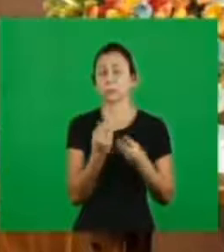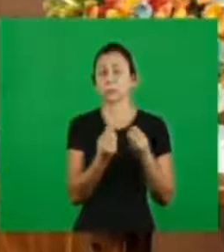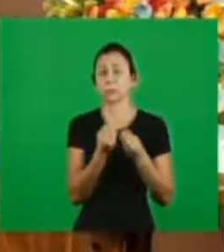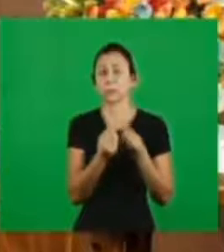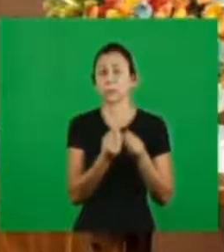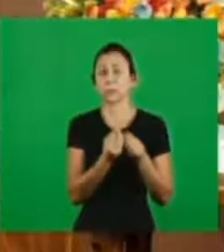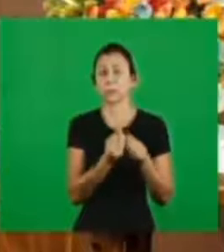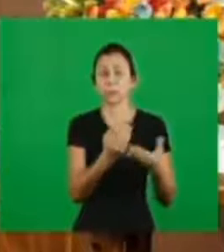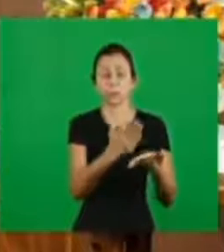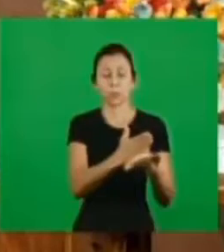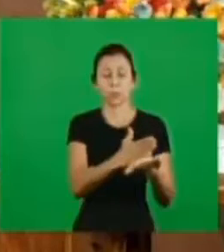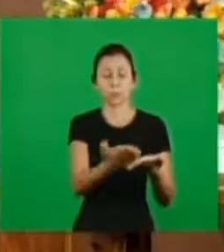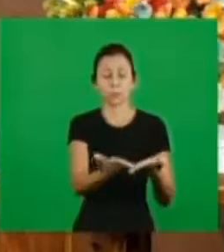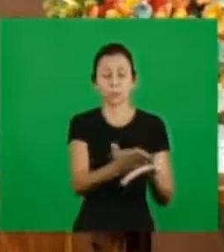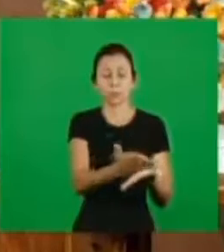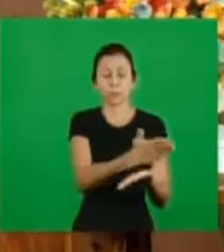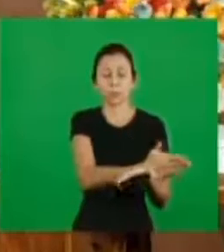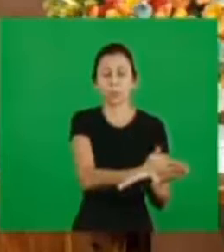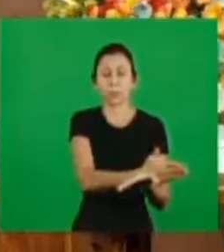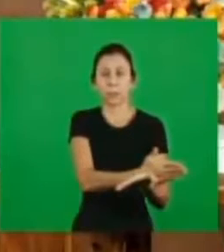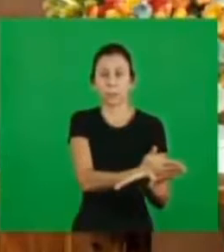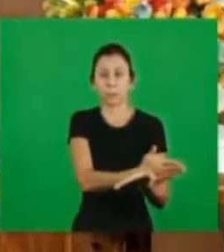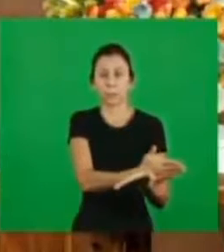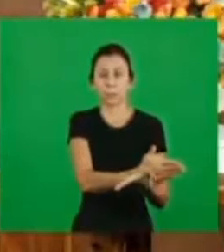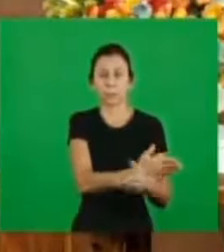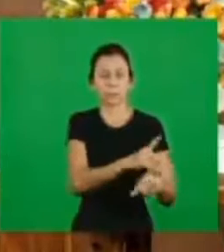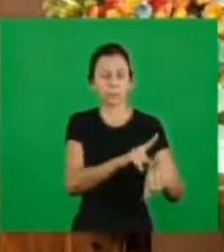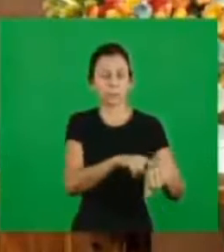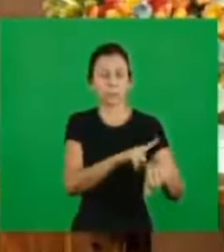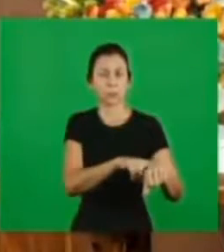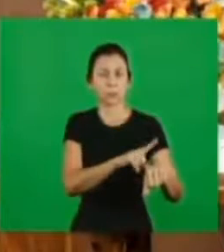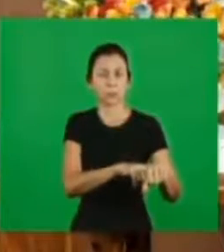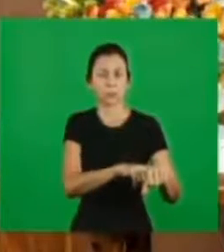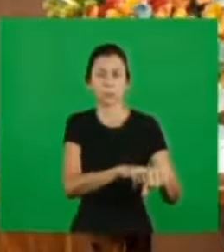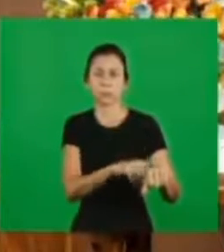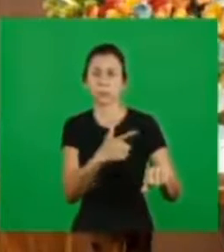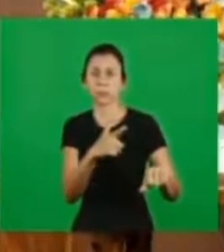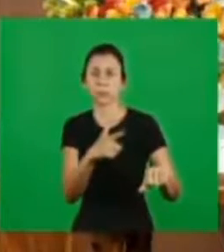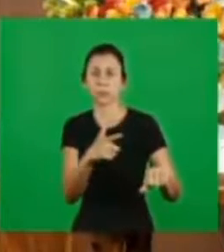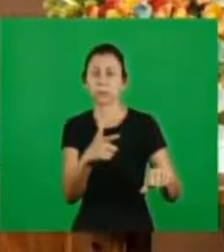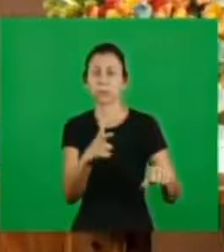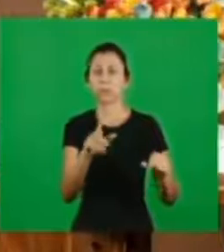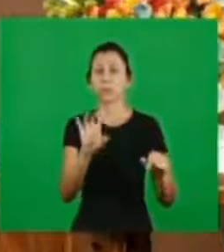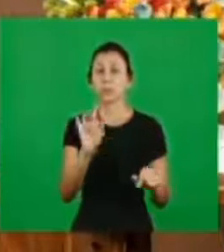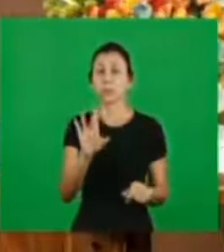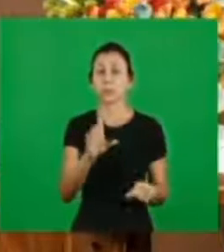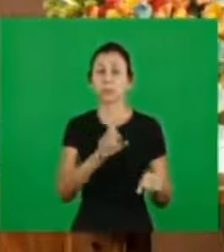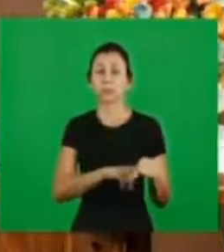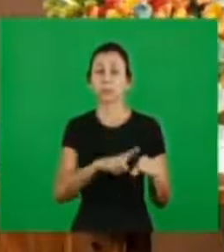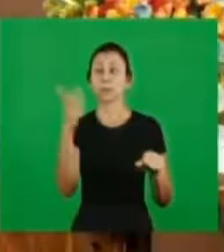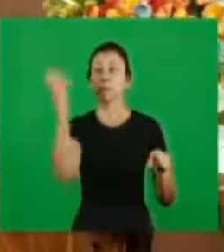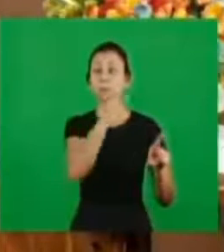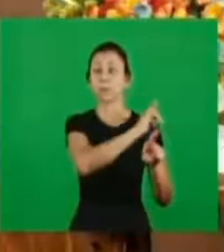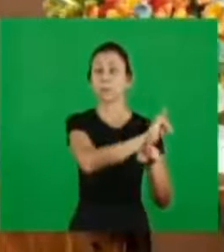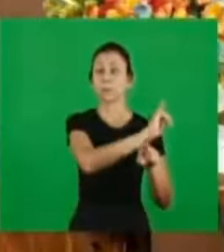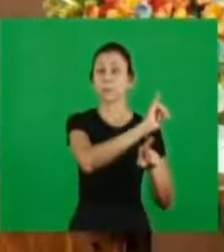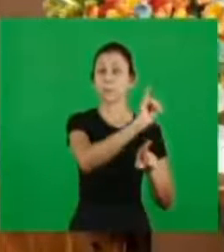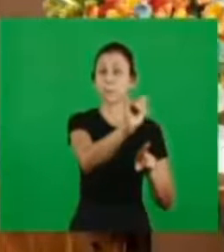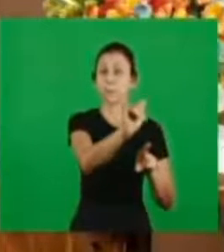division in a chronological order. The division is prophetic. One